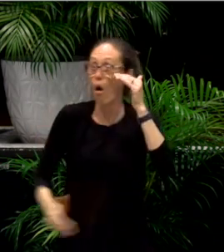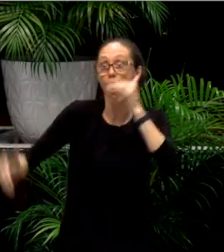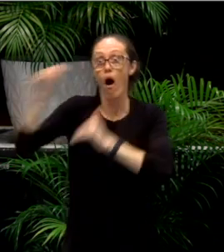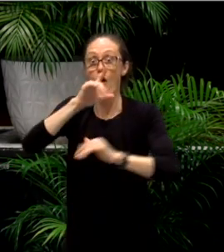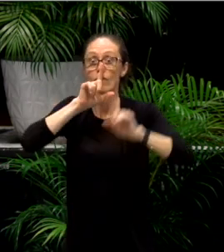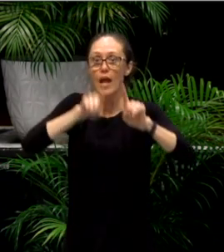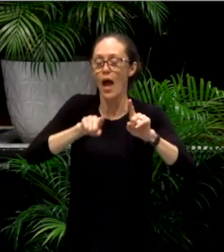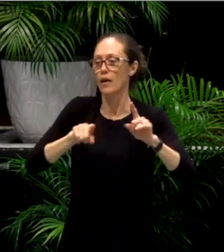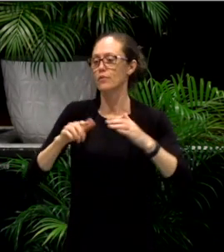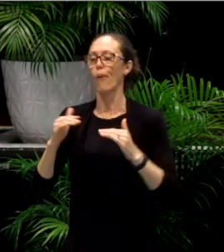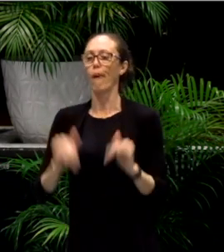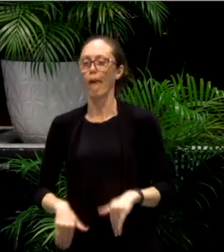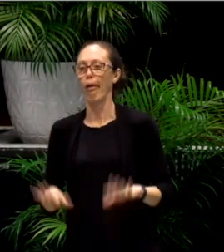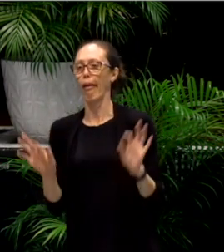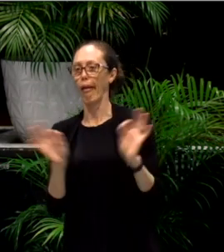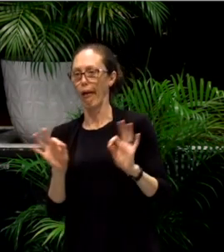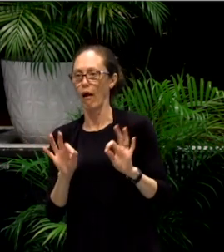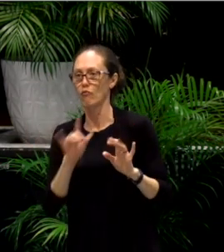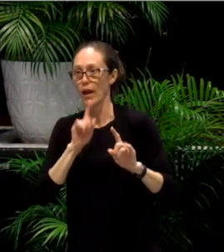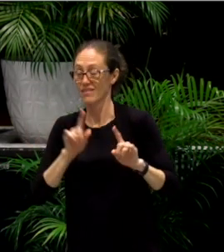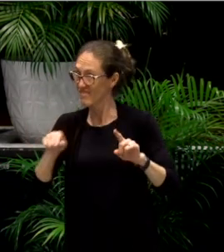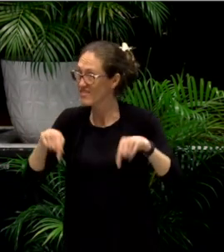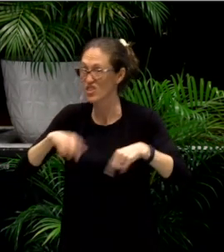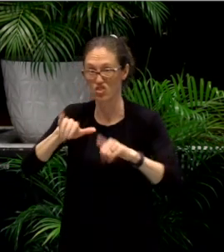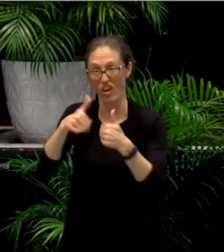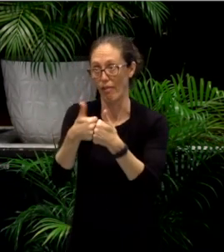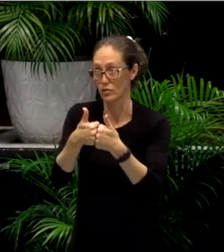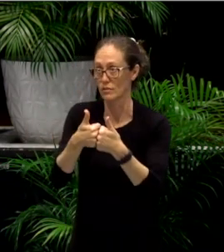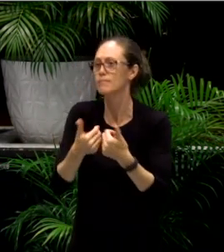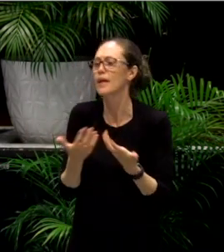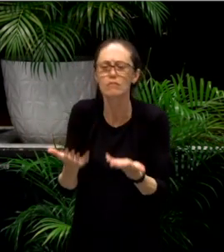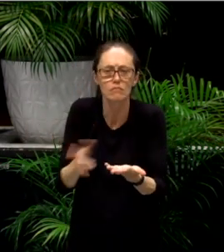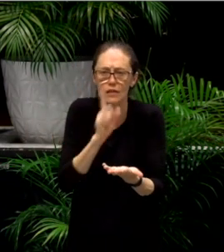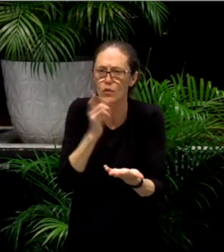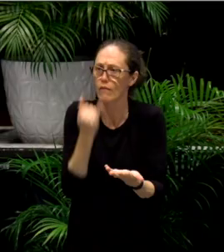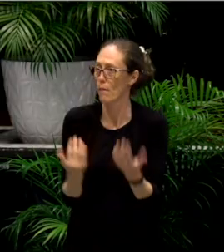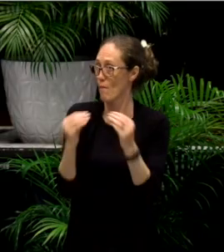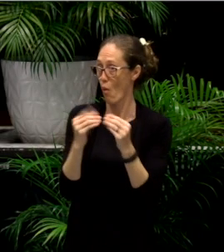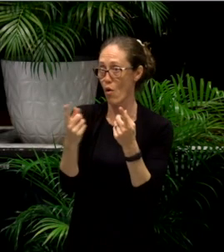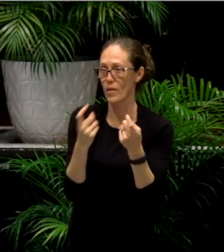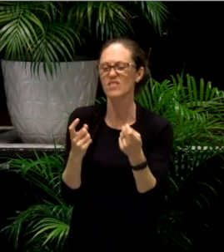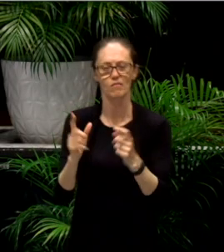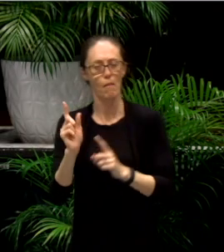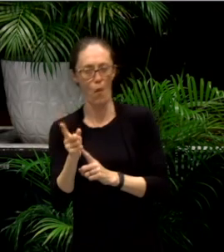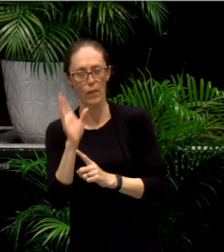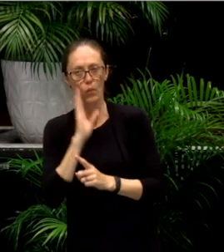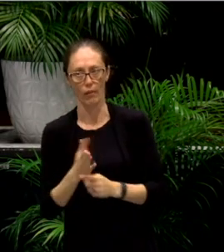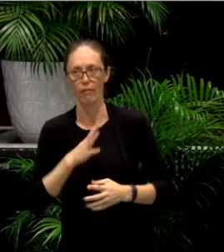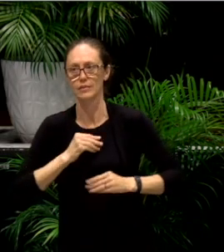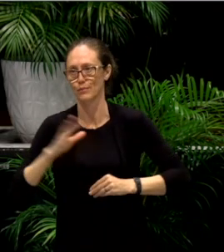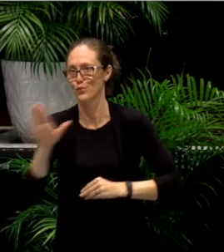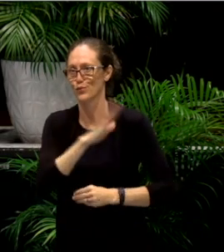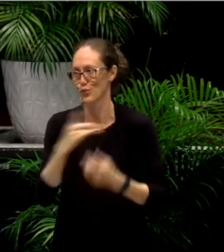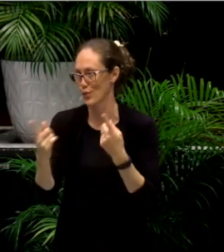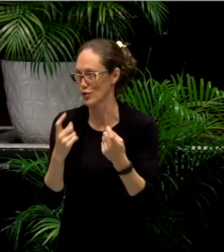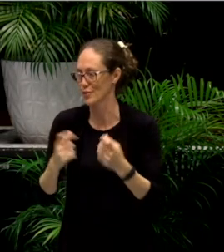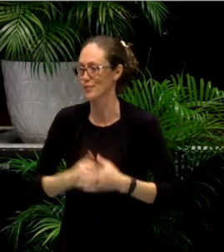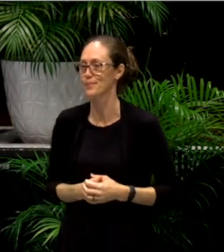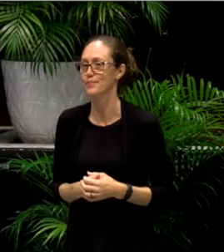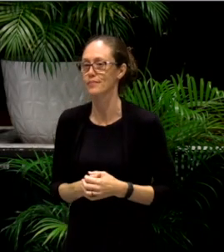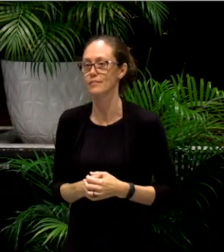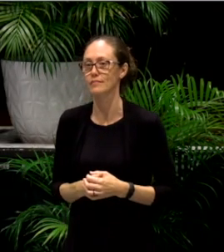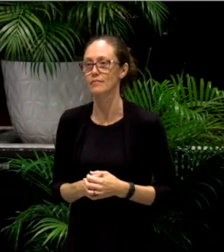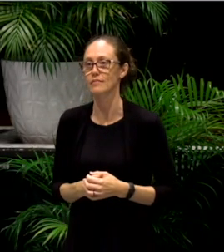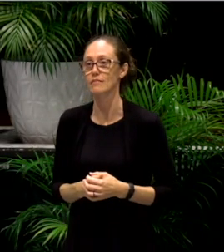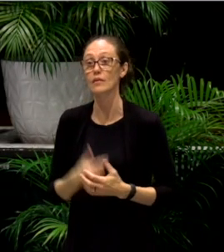this very challenging moment. And we're happy to take specific questions about that here in a minute. So I did want to briefly touch